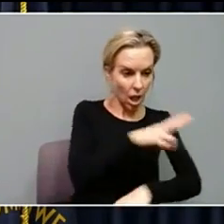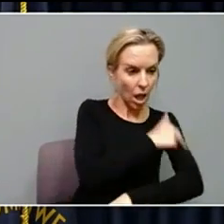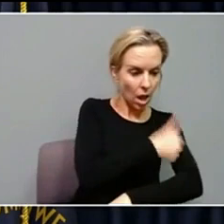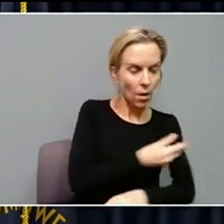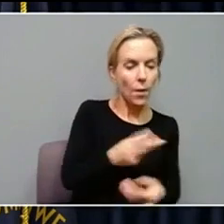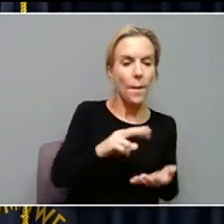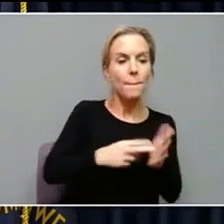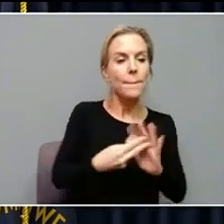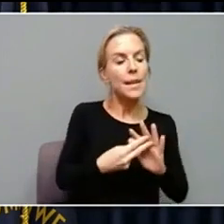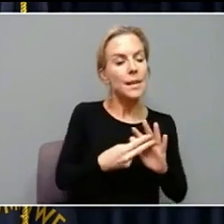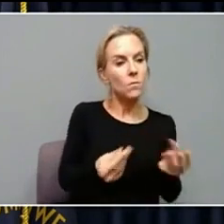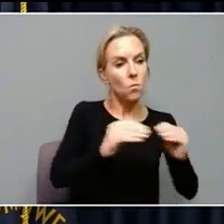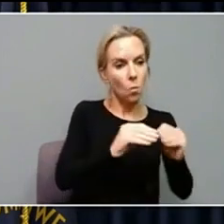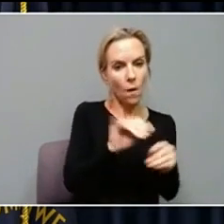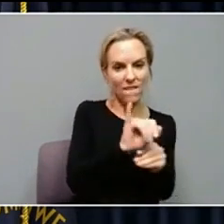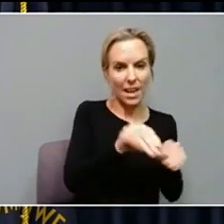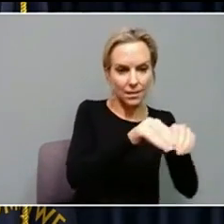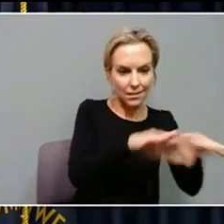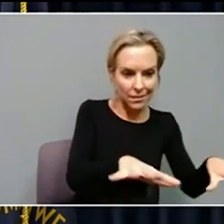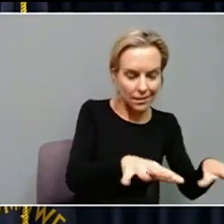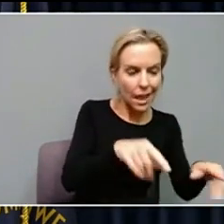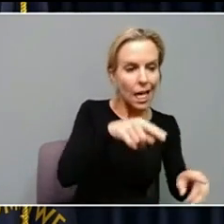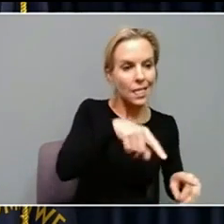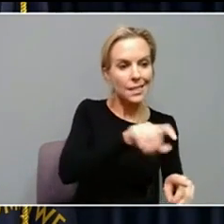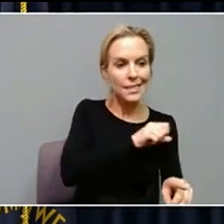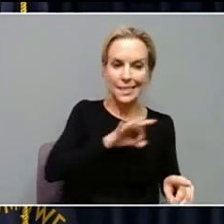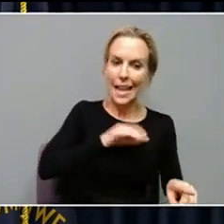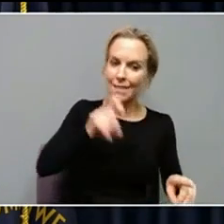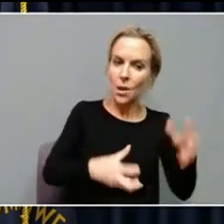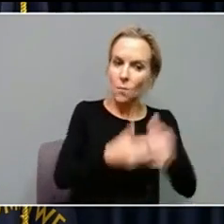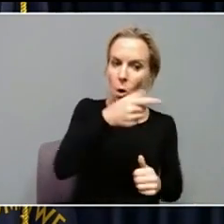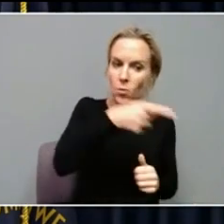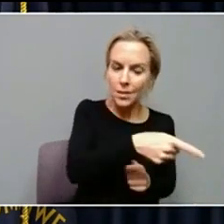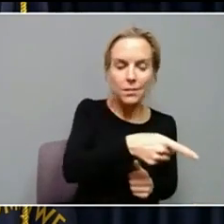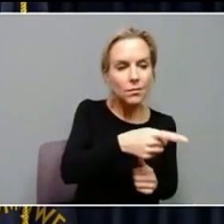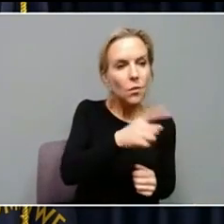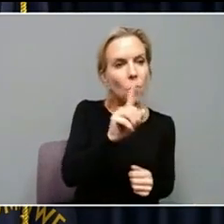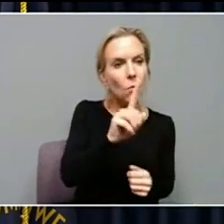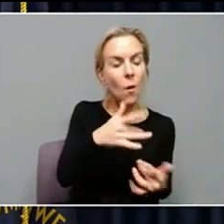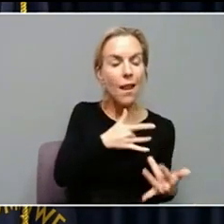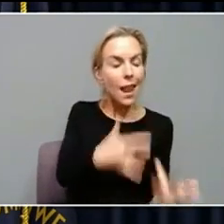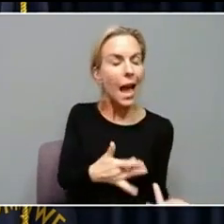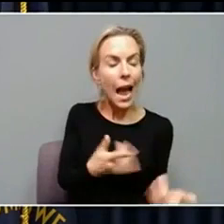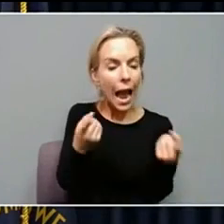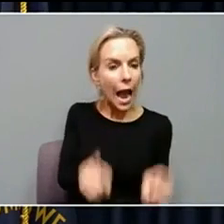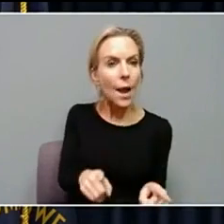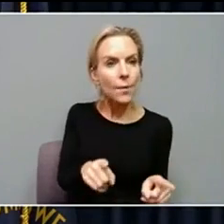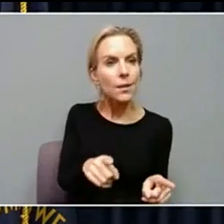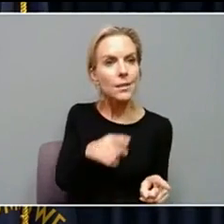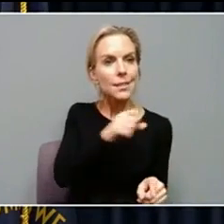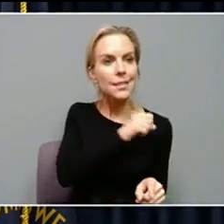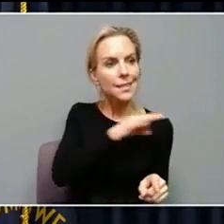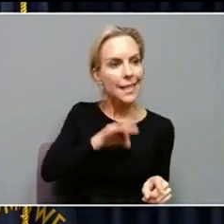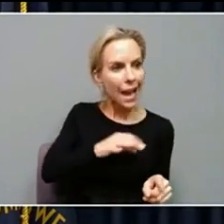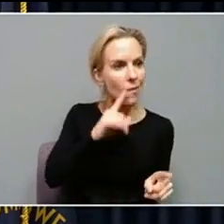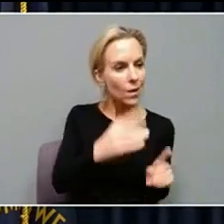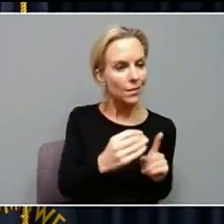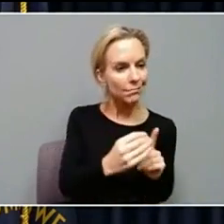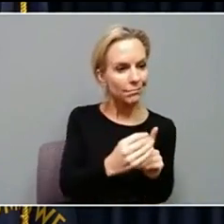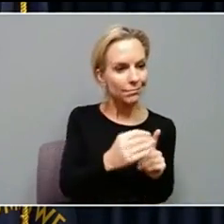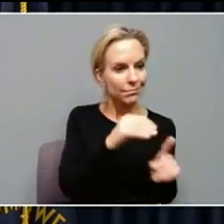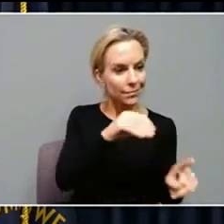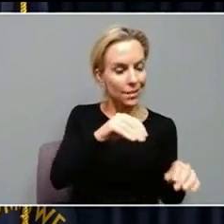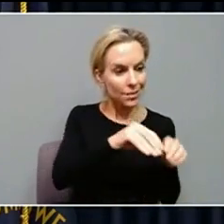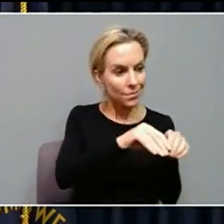thus the place where the staff is needed the most is the most likely place where you lose staff because of